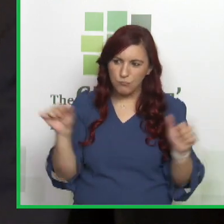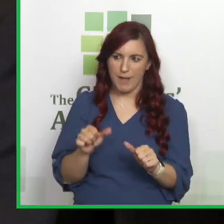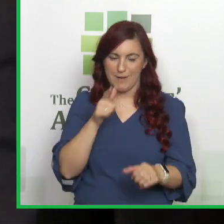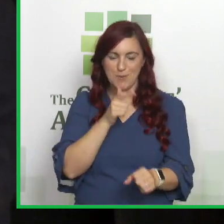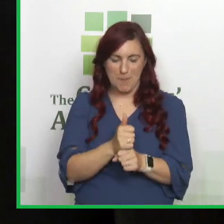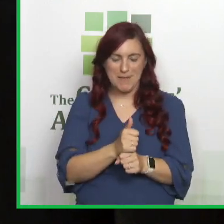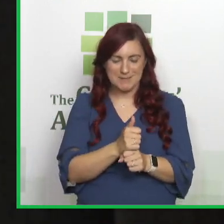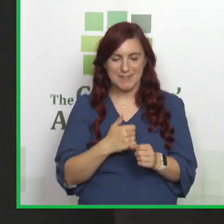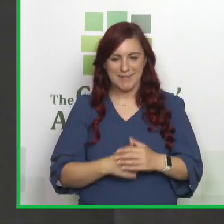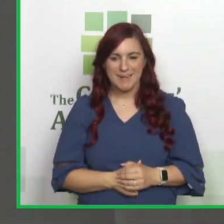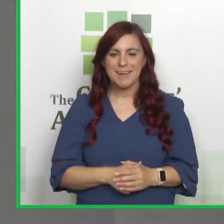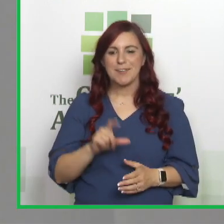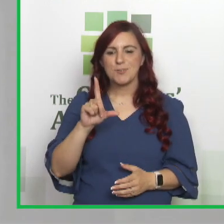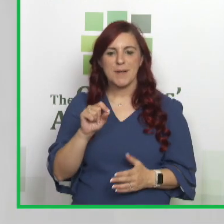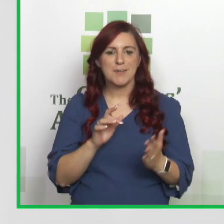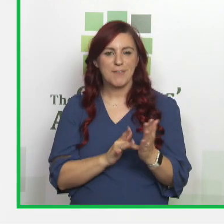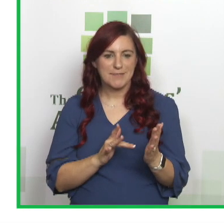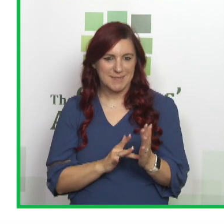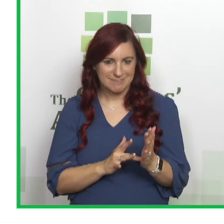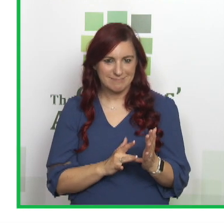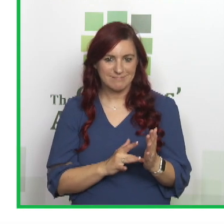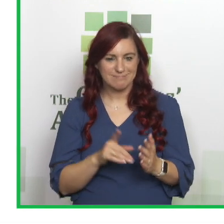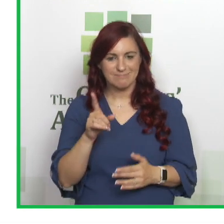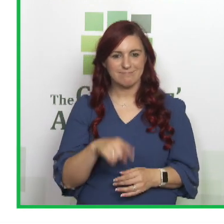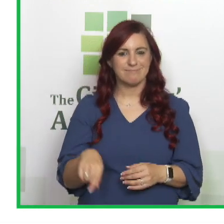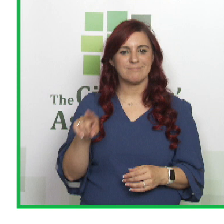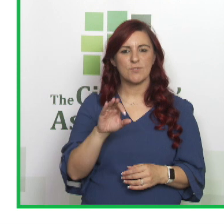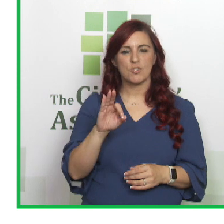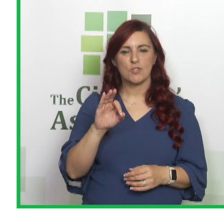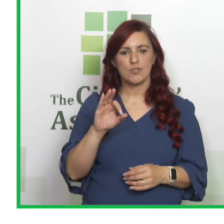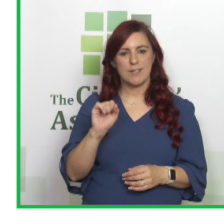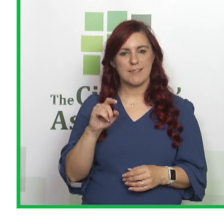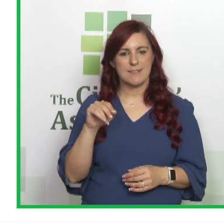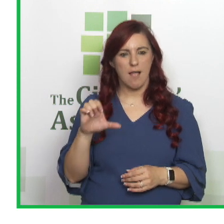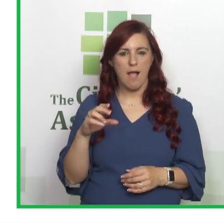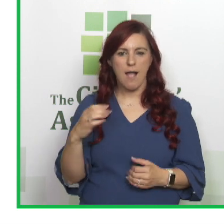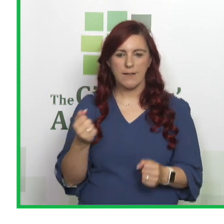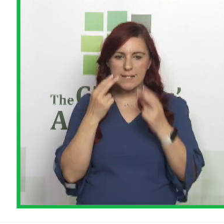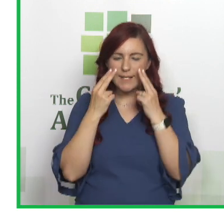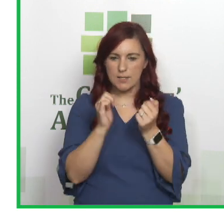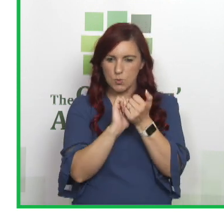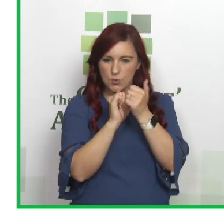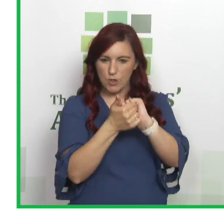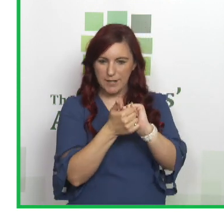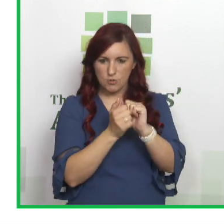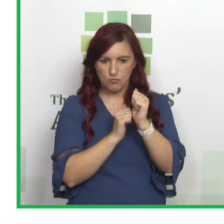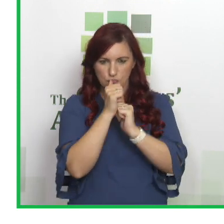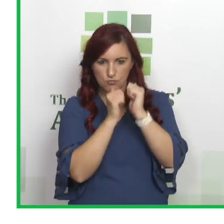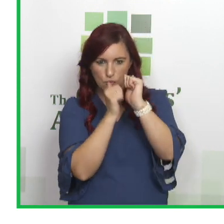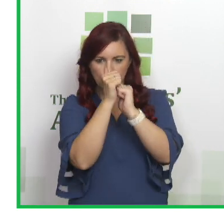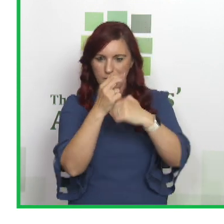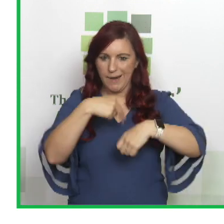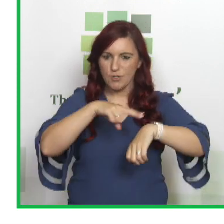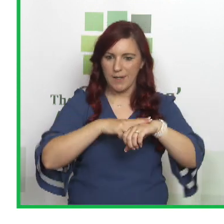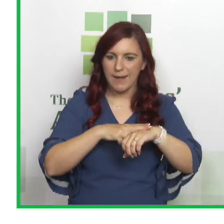So in 2015, it was recognised by Garda management that there was a necessity for policing to recalibrate and restructure at a national level